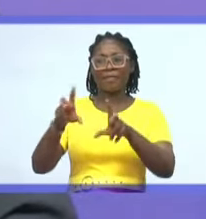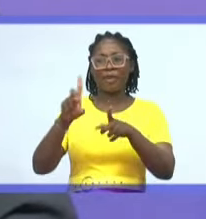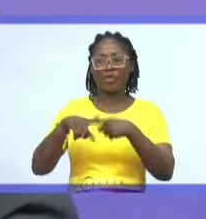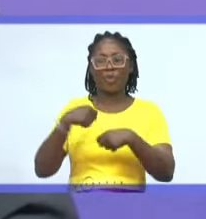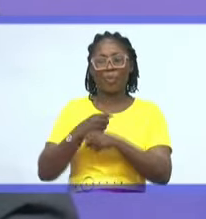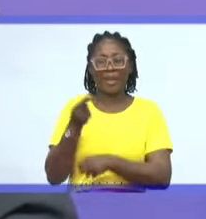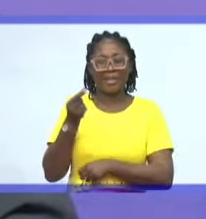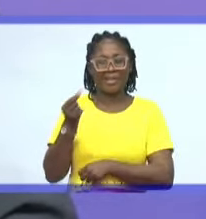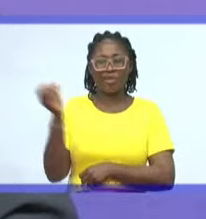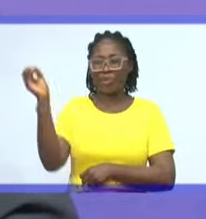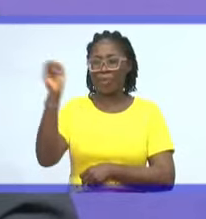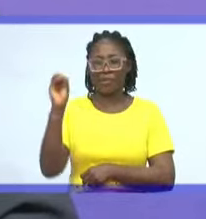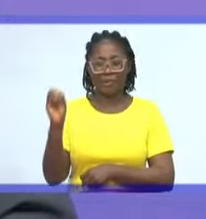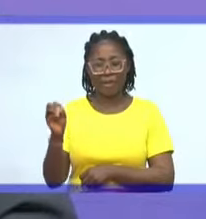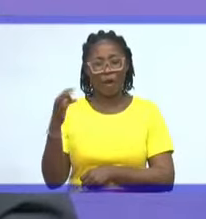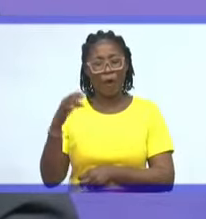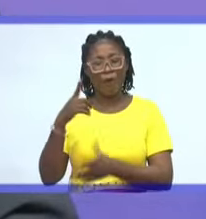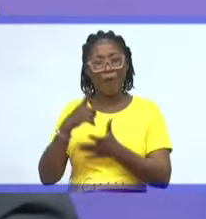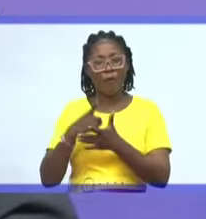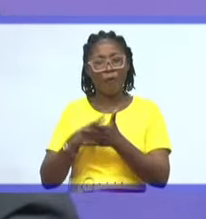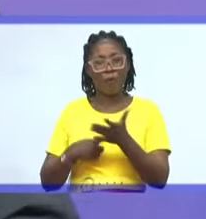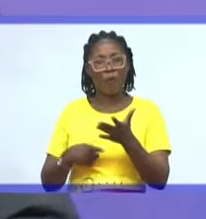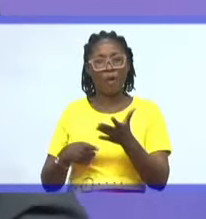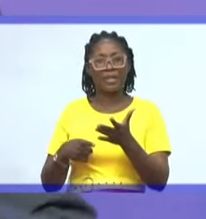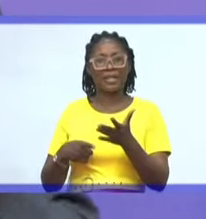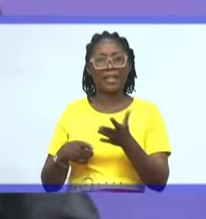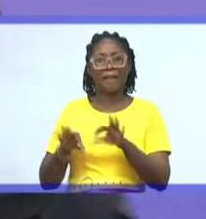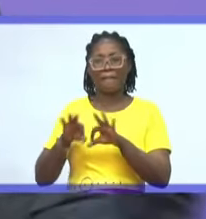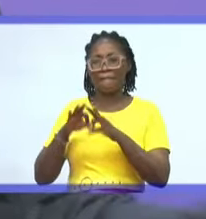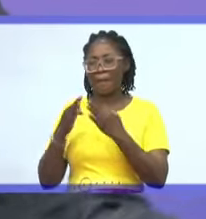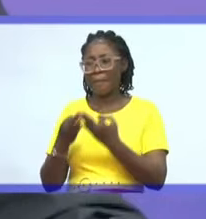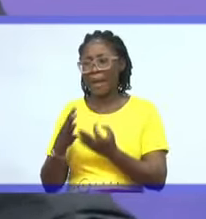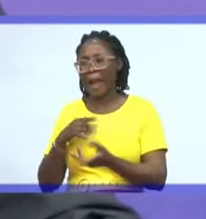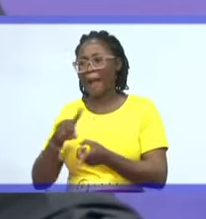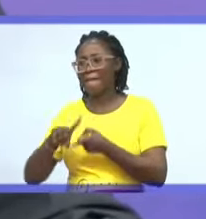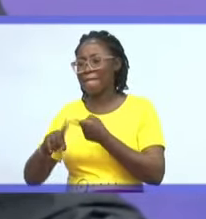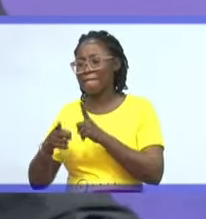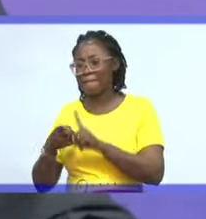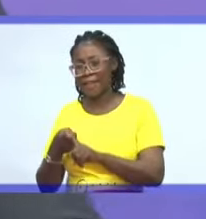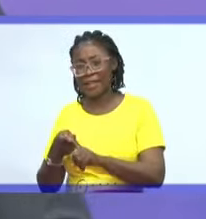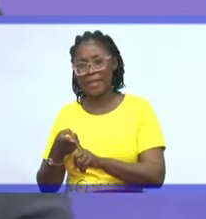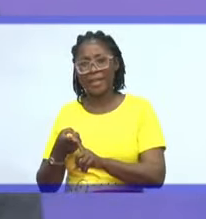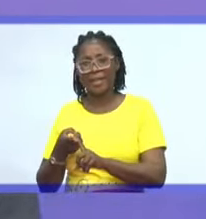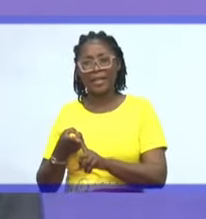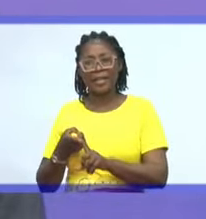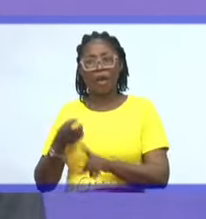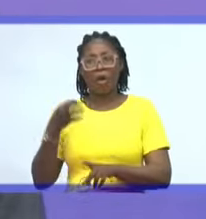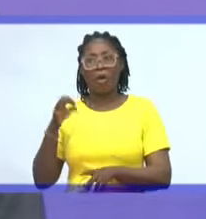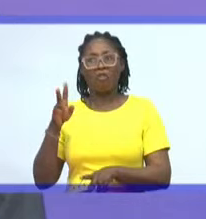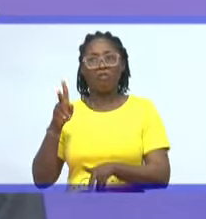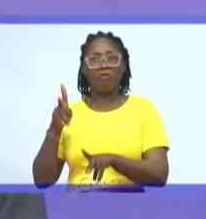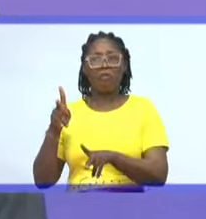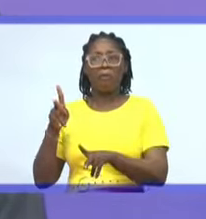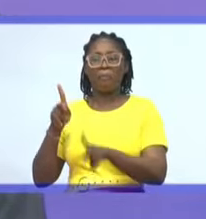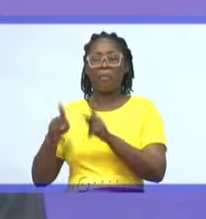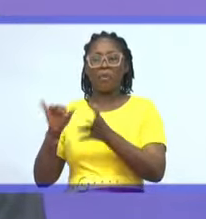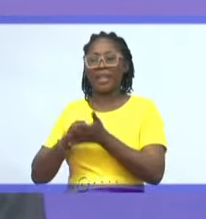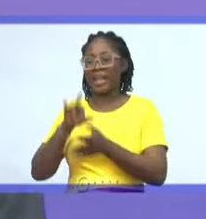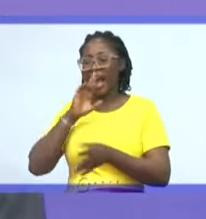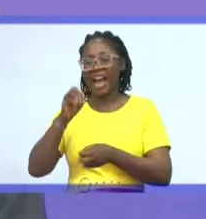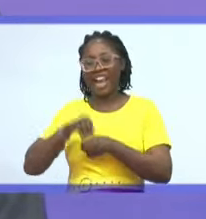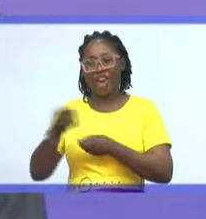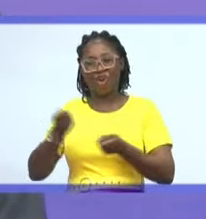tiny percentage of what families and friends of the powers that be will make between